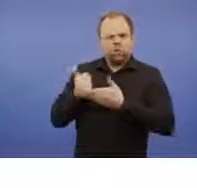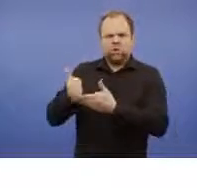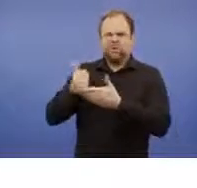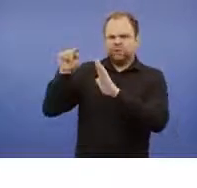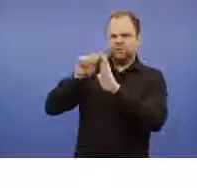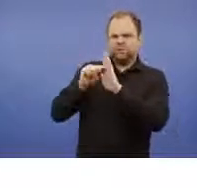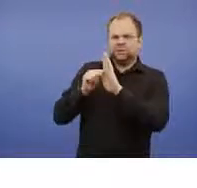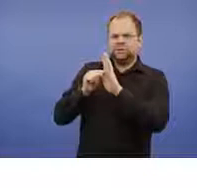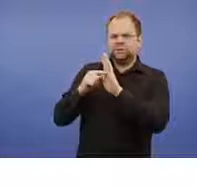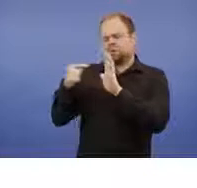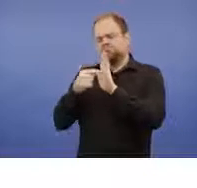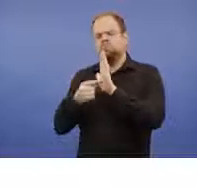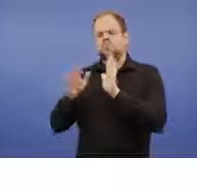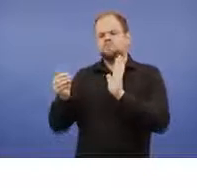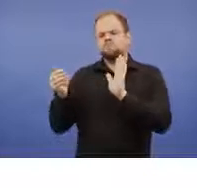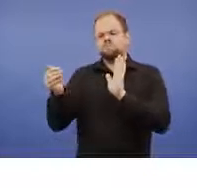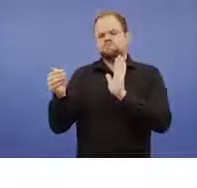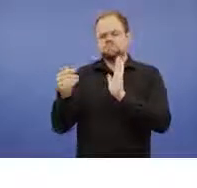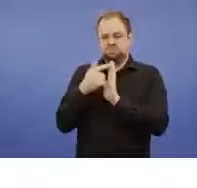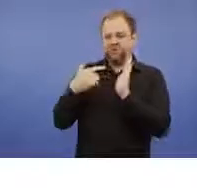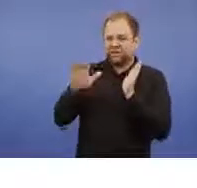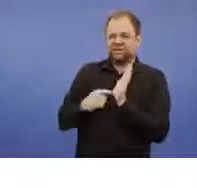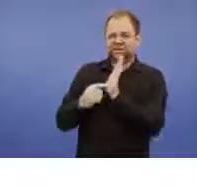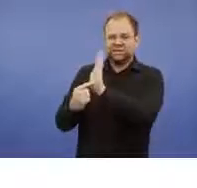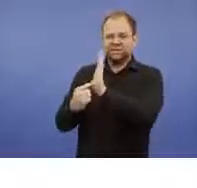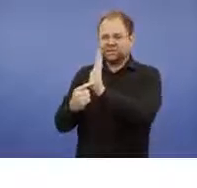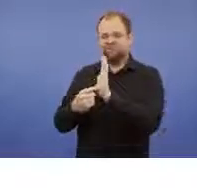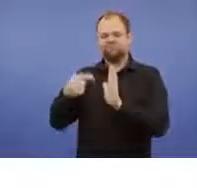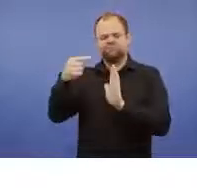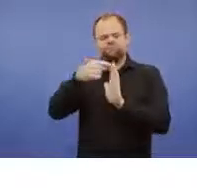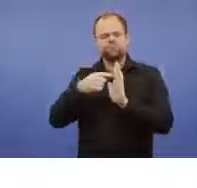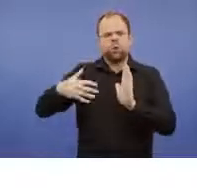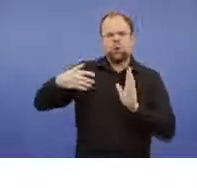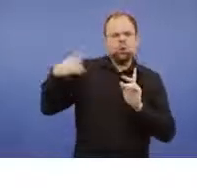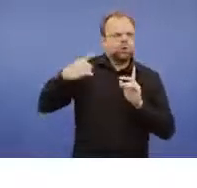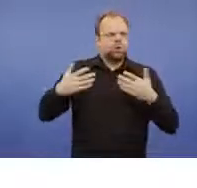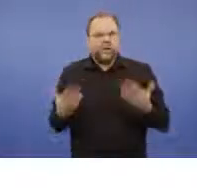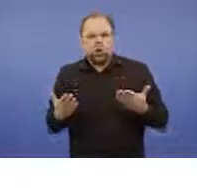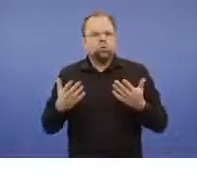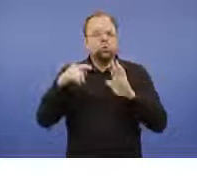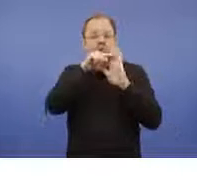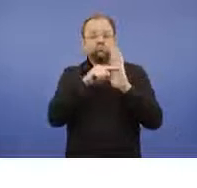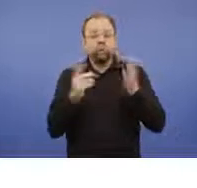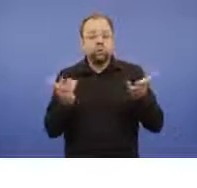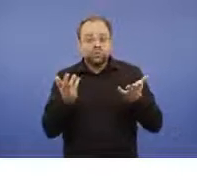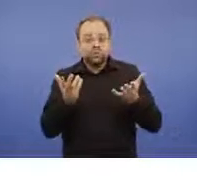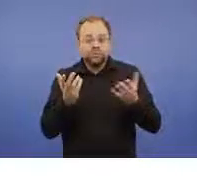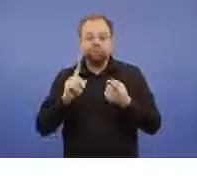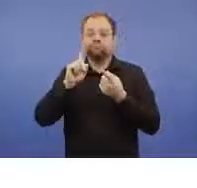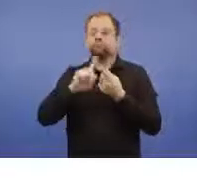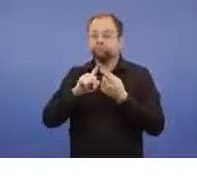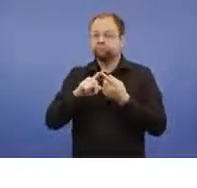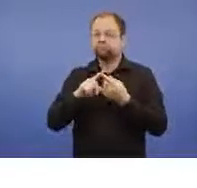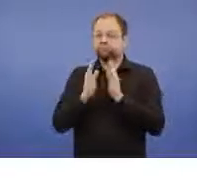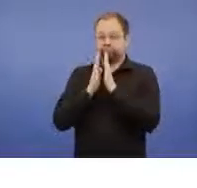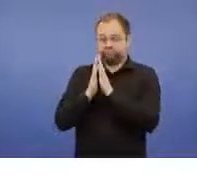communication, urgently provide assistive devices and rehabilitation service, provide financial support in form of